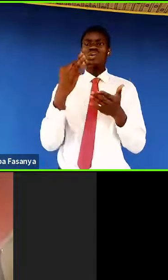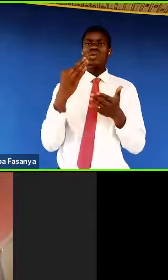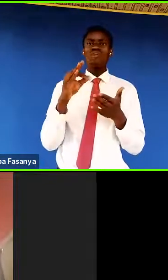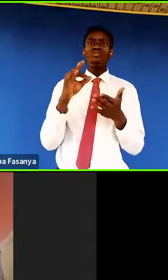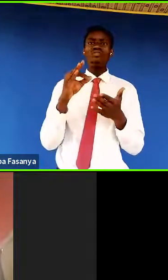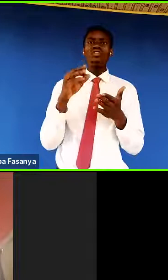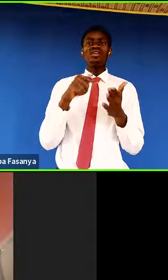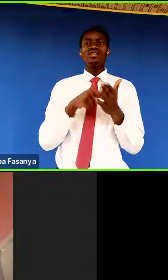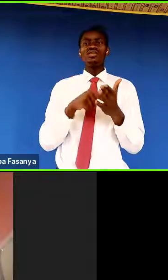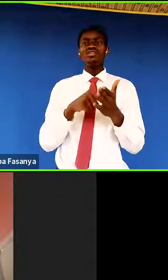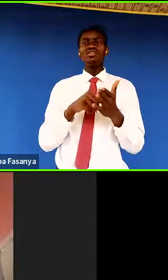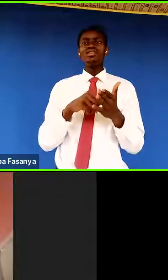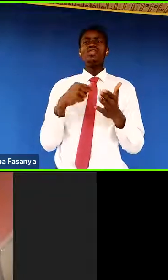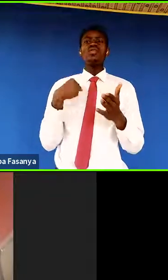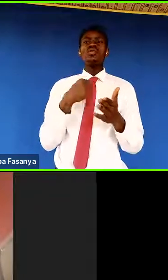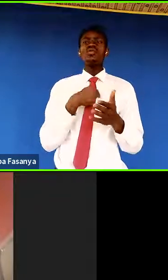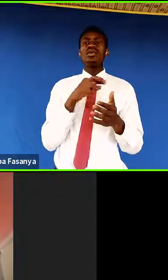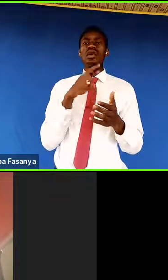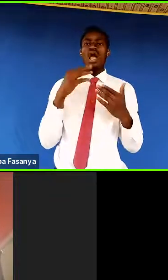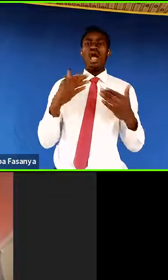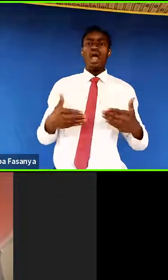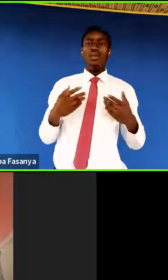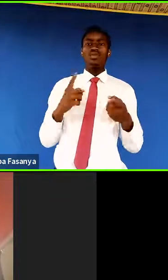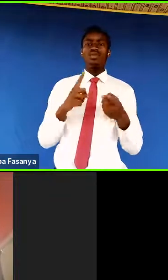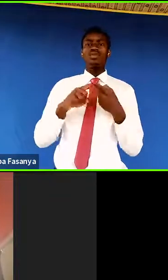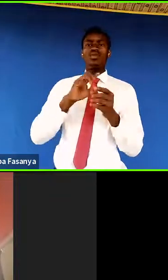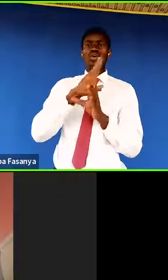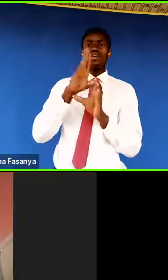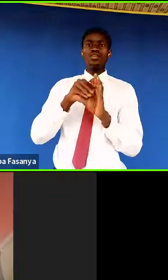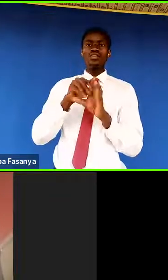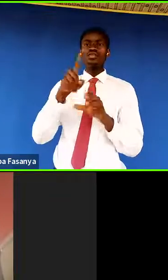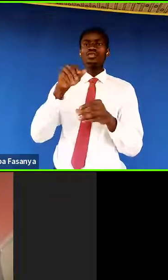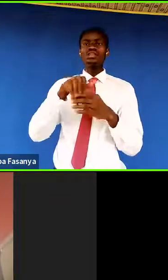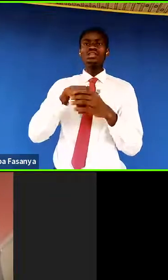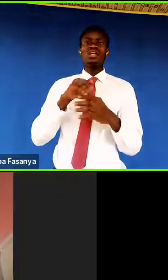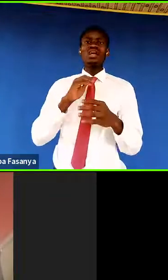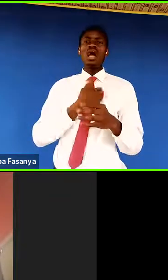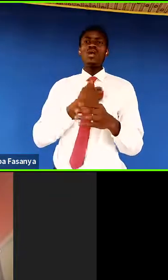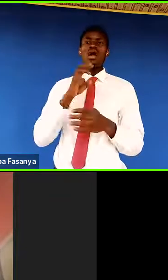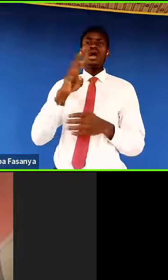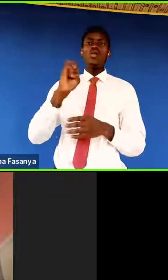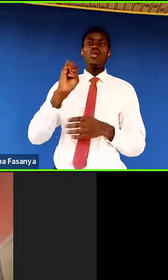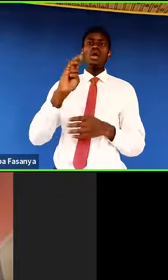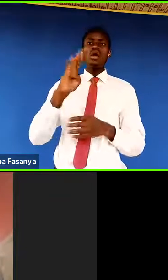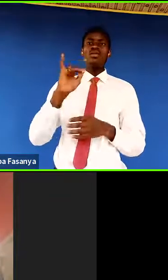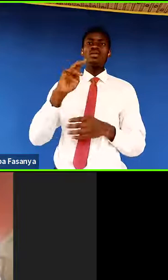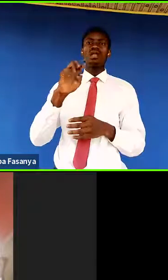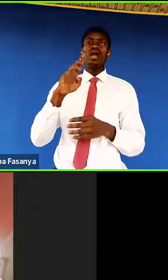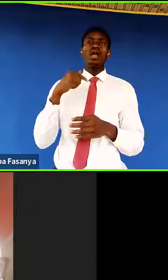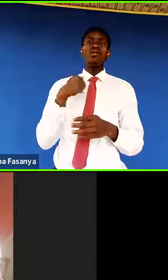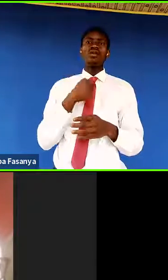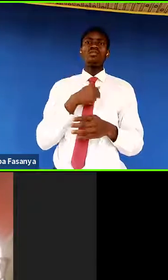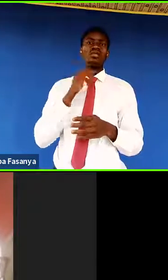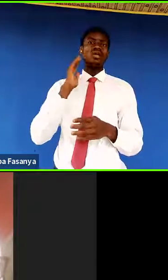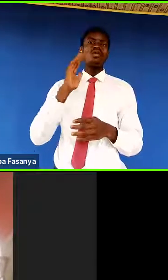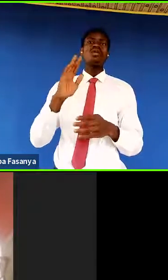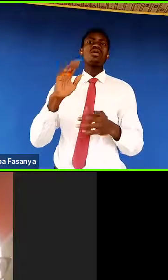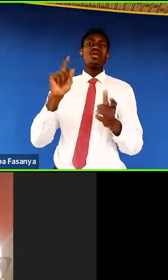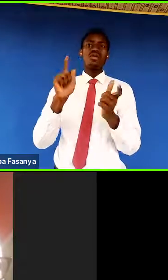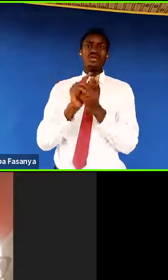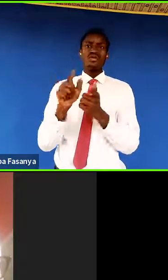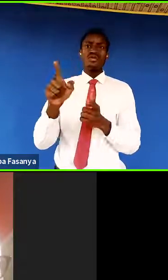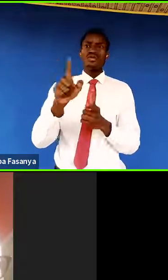this. We're happy to include you in our webinars, and we're going to be also reaching out physically to see how Wellness as